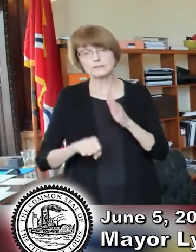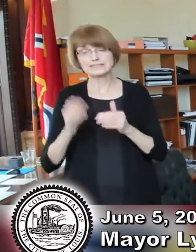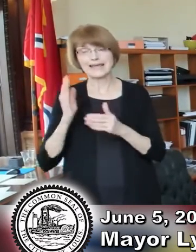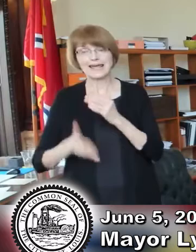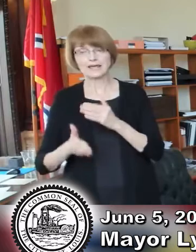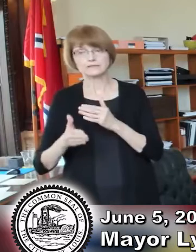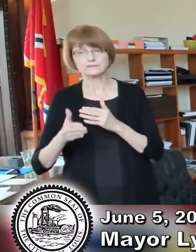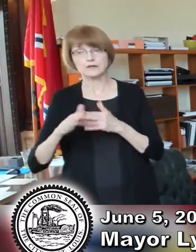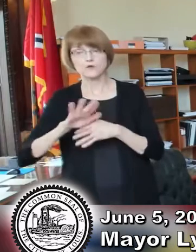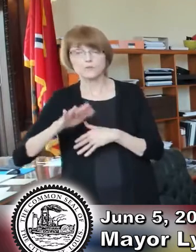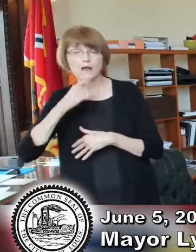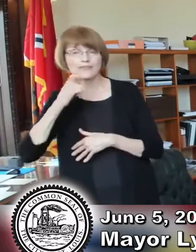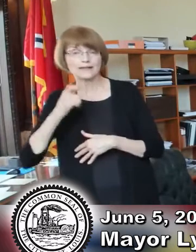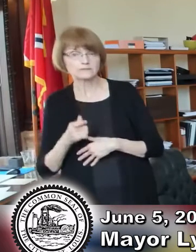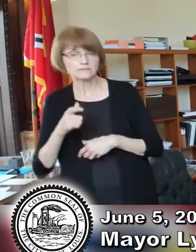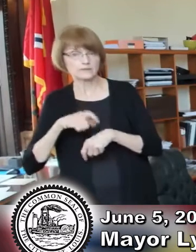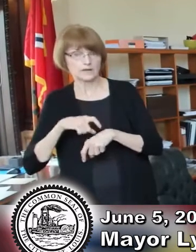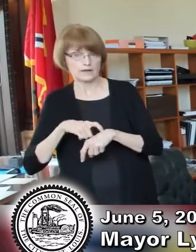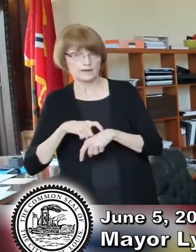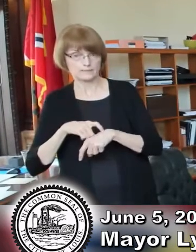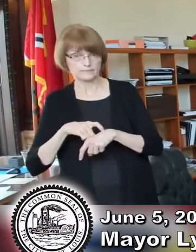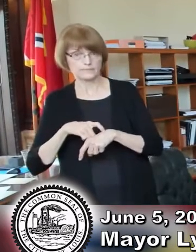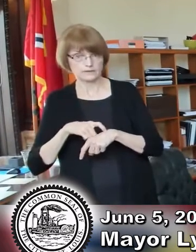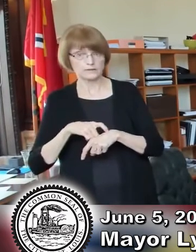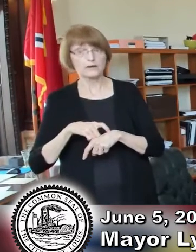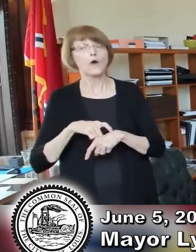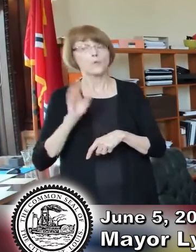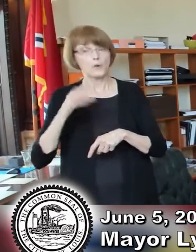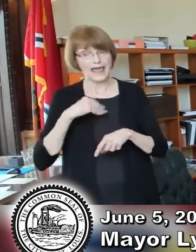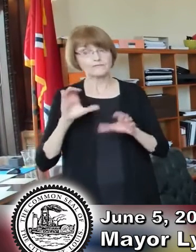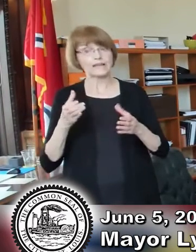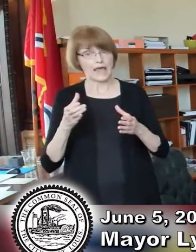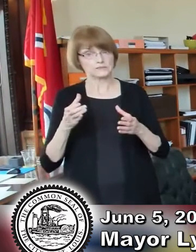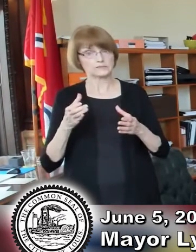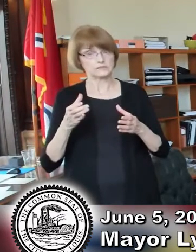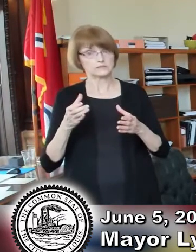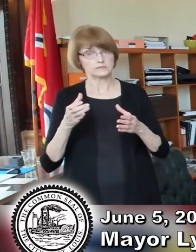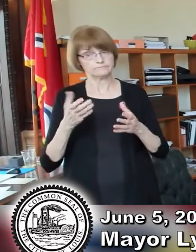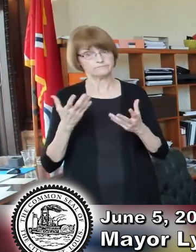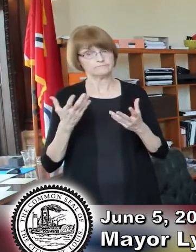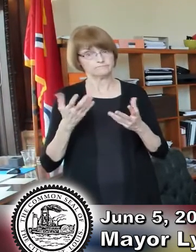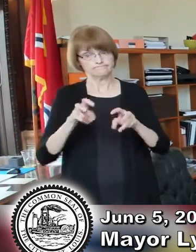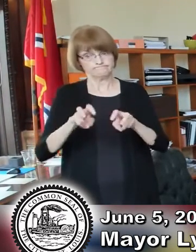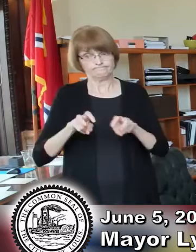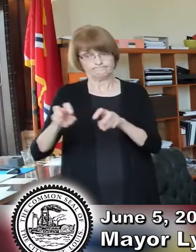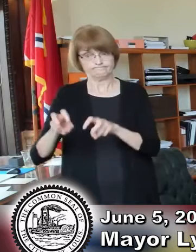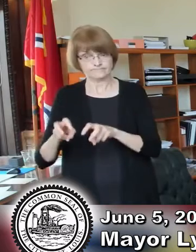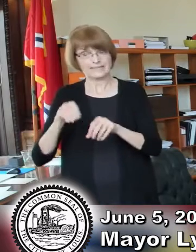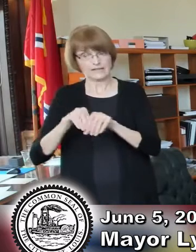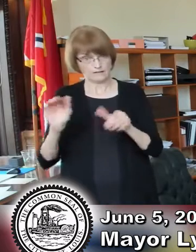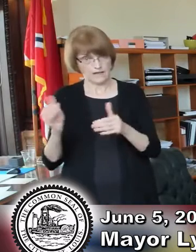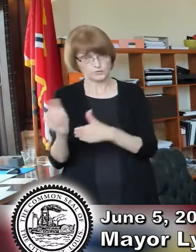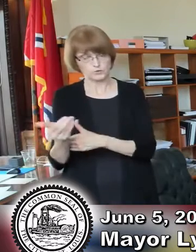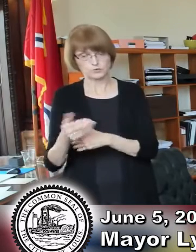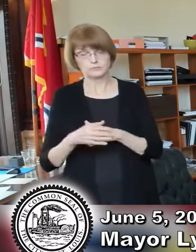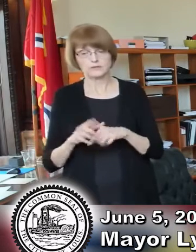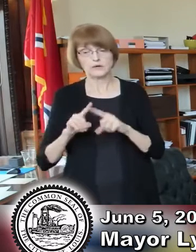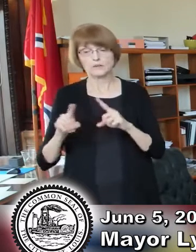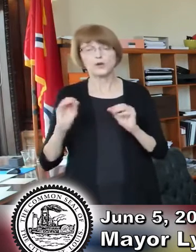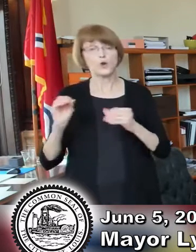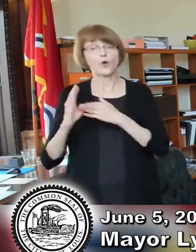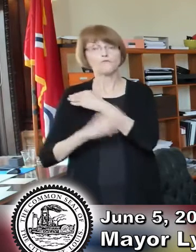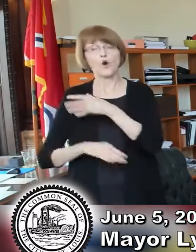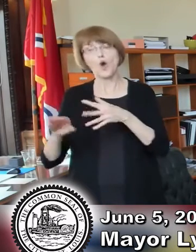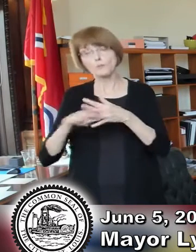around Thanksgiving. So they will have in-person classes, but they won't, for example, have a fall break